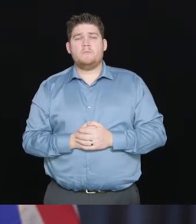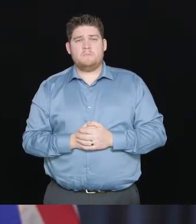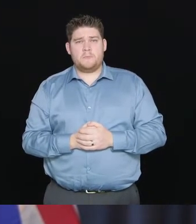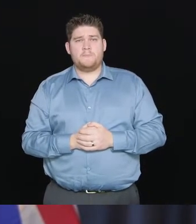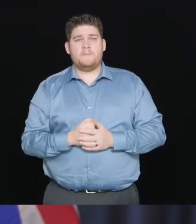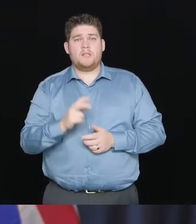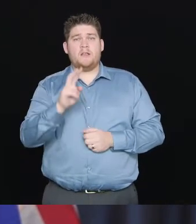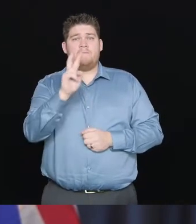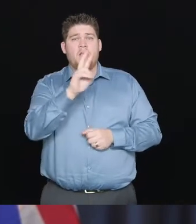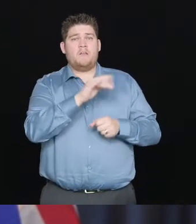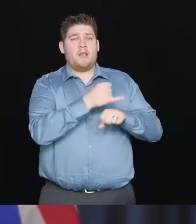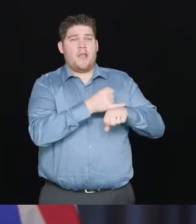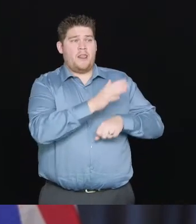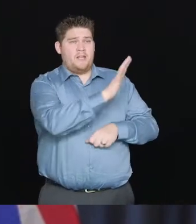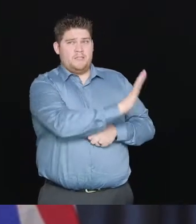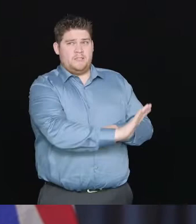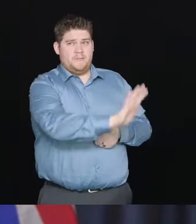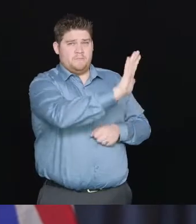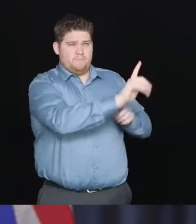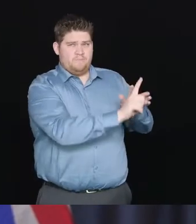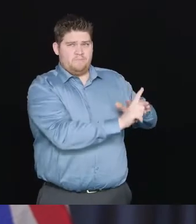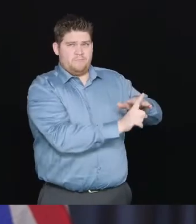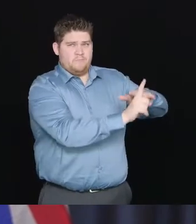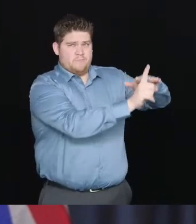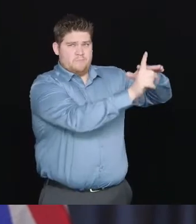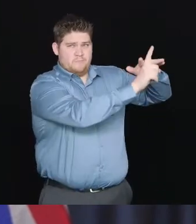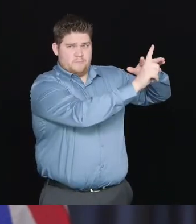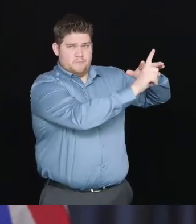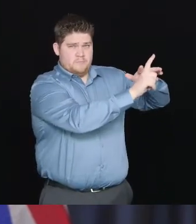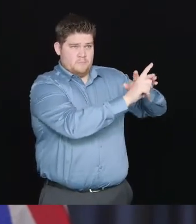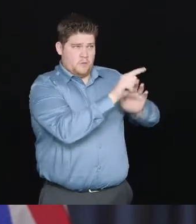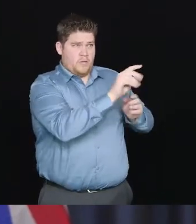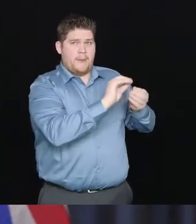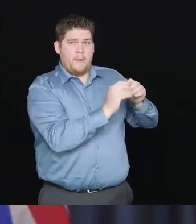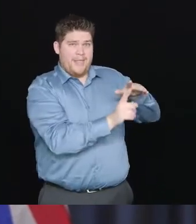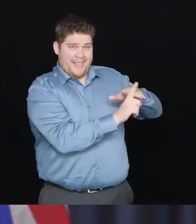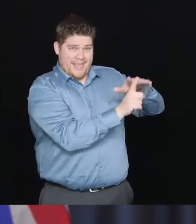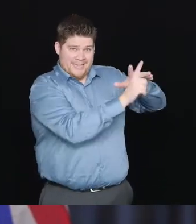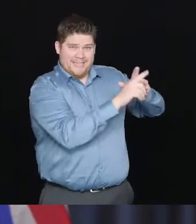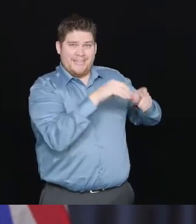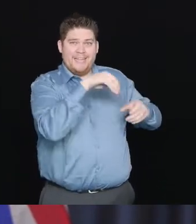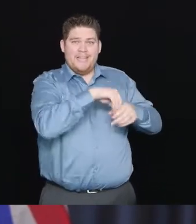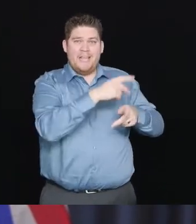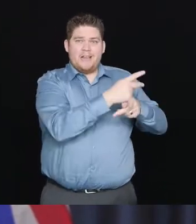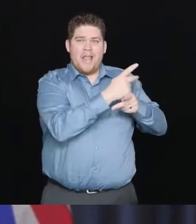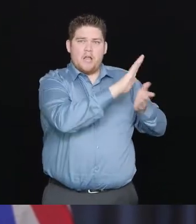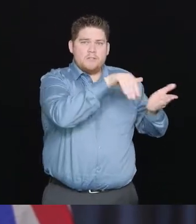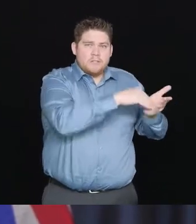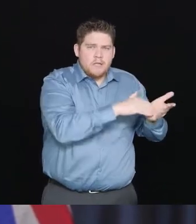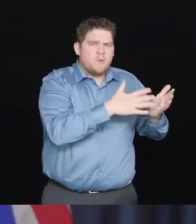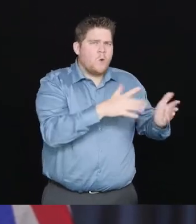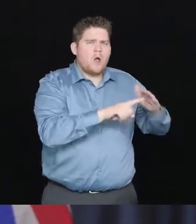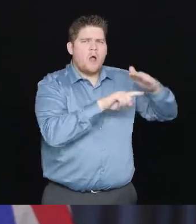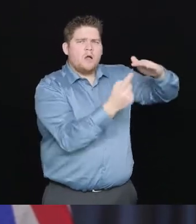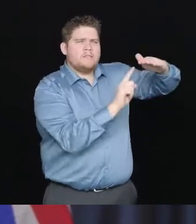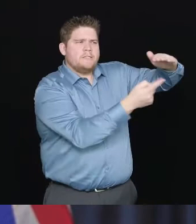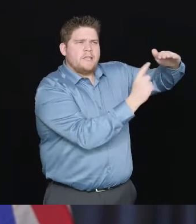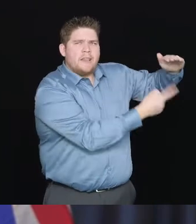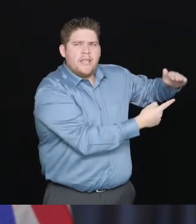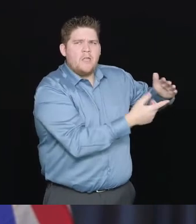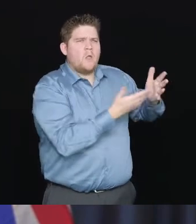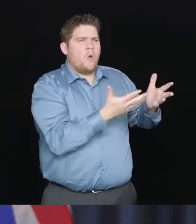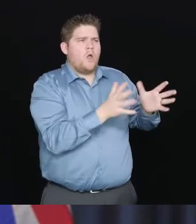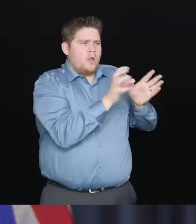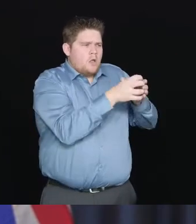are these a bunch of individual cases? Yeah, so there's a couple of things. We announce all of the outbreaks, and we talked a little bit about